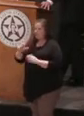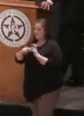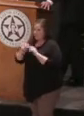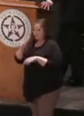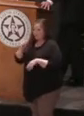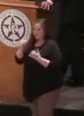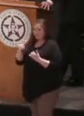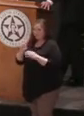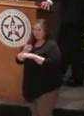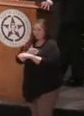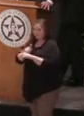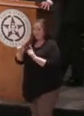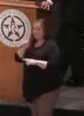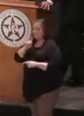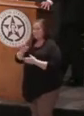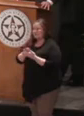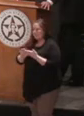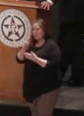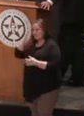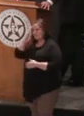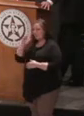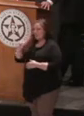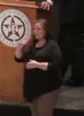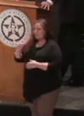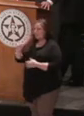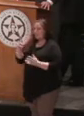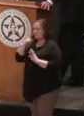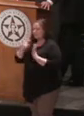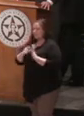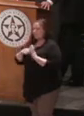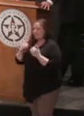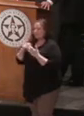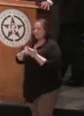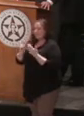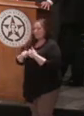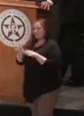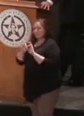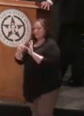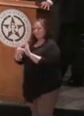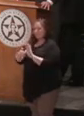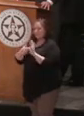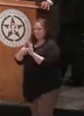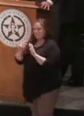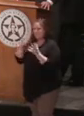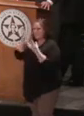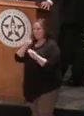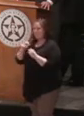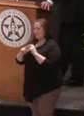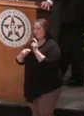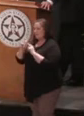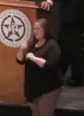it. It's nice knowing, you know, SFA sees that we have a program that is worth showing off with such a beautiful